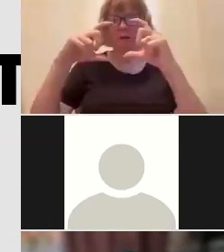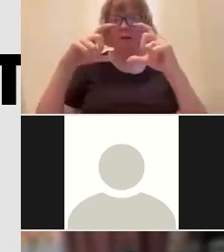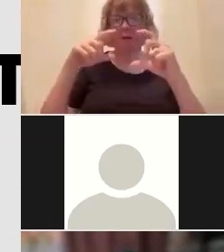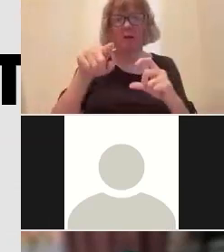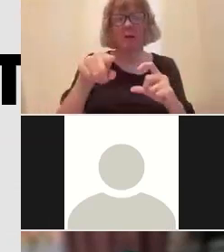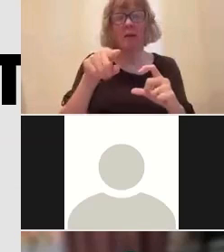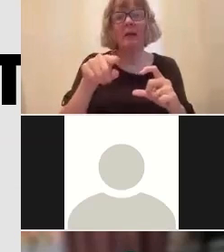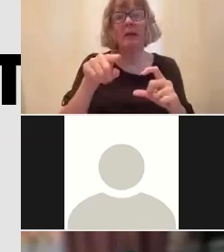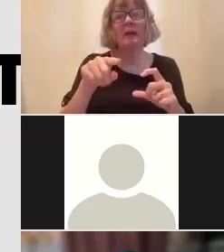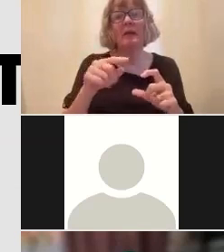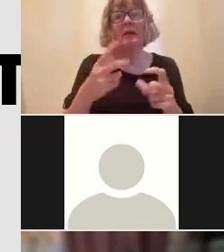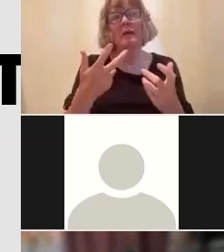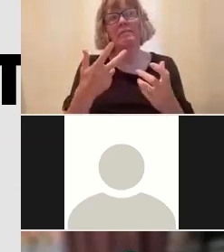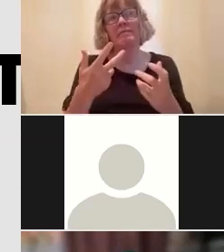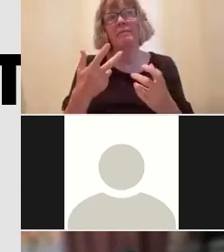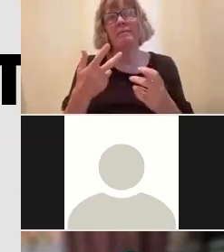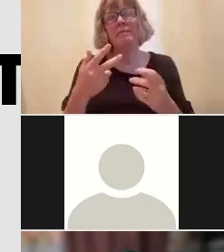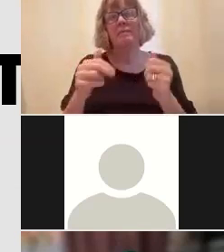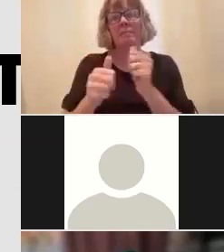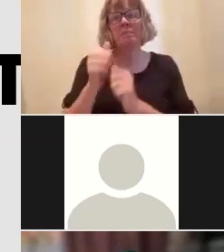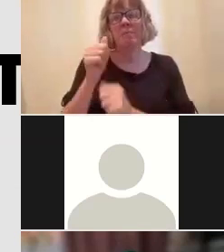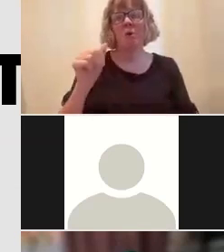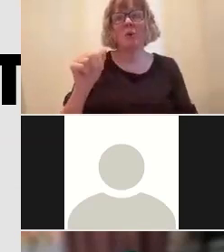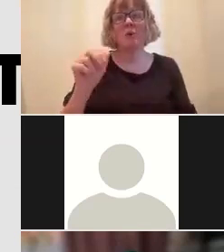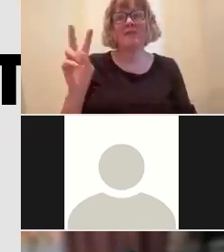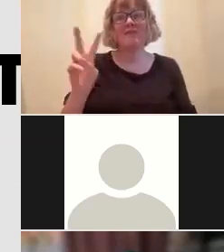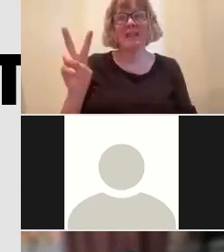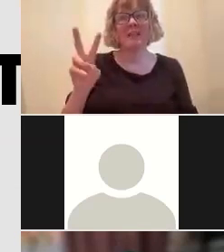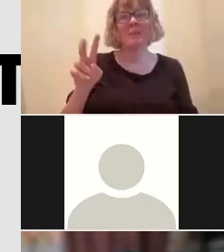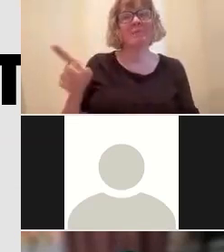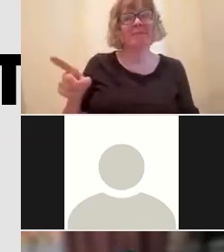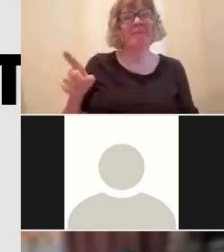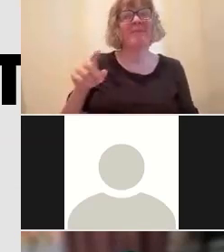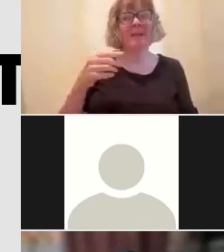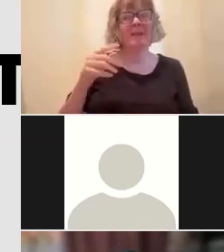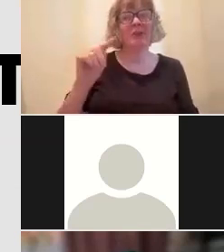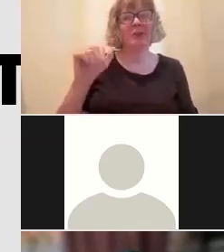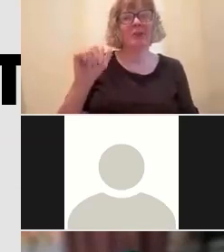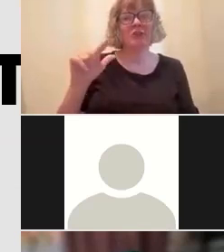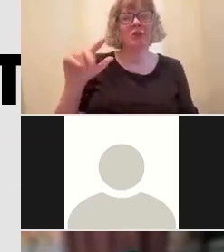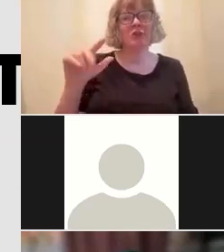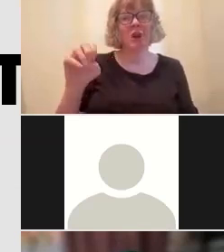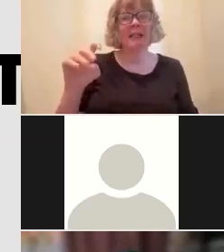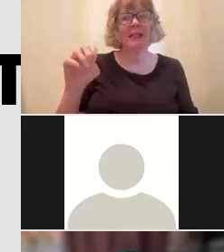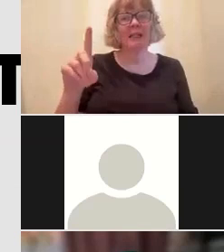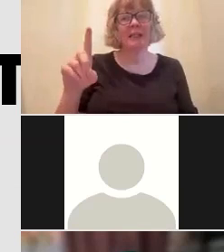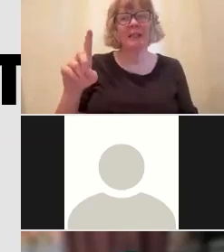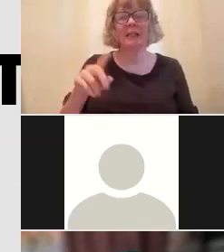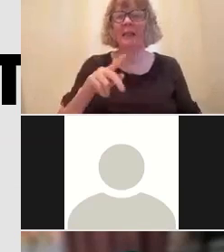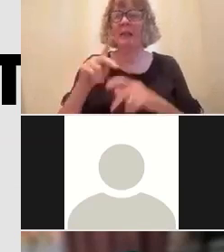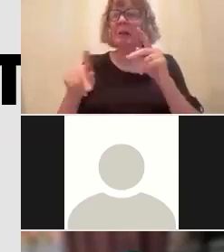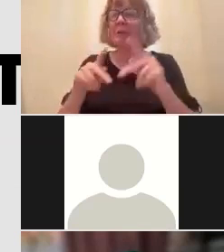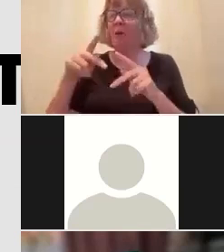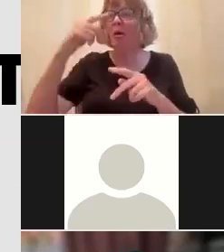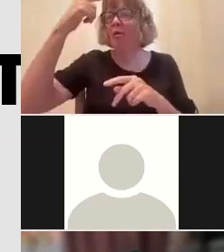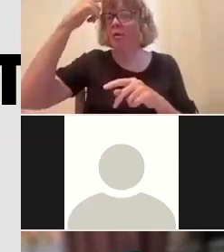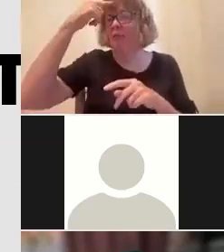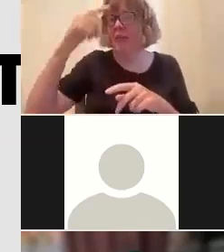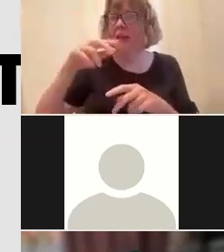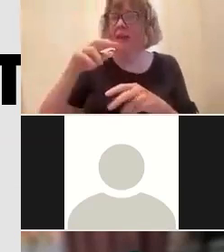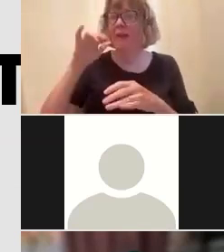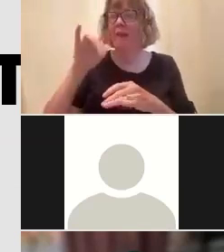Most victims are targeted. So there's a myth that sexual violence is committed by someone who is hiding in a